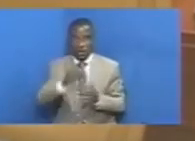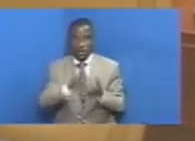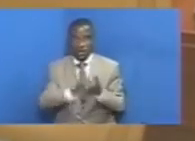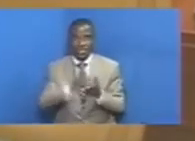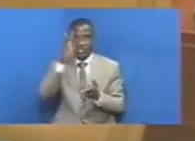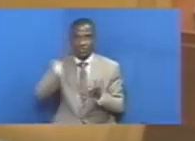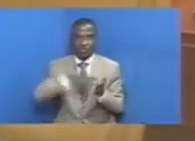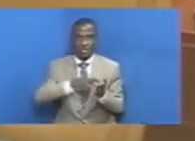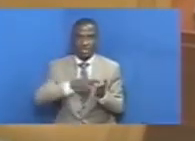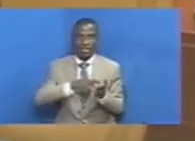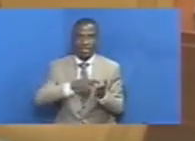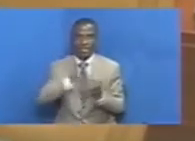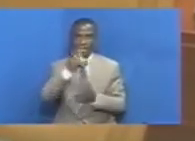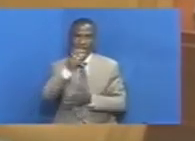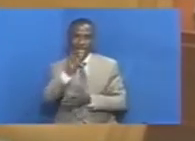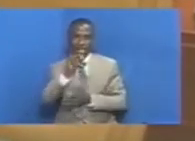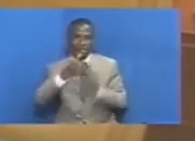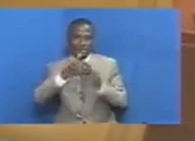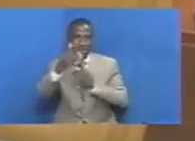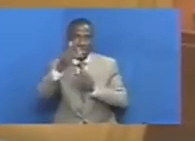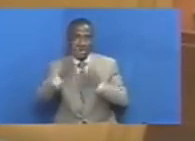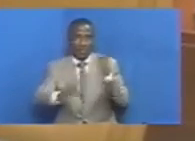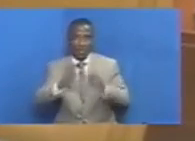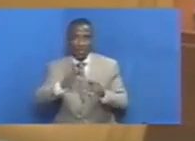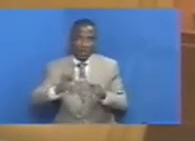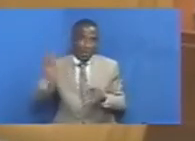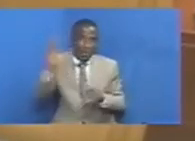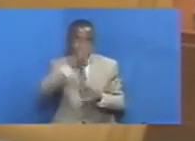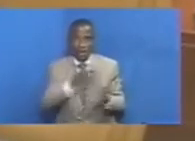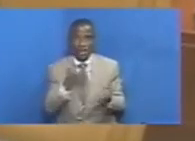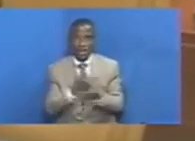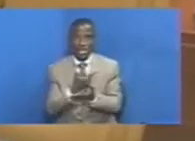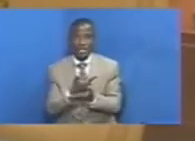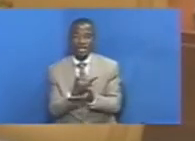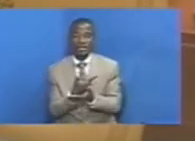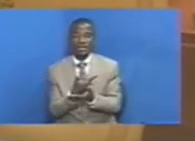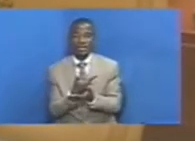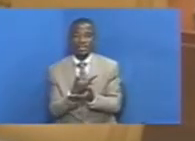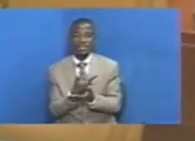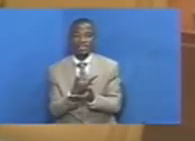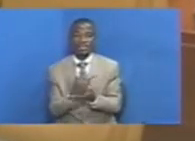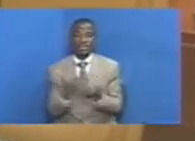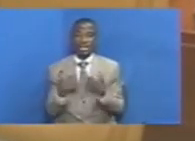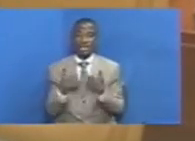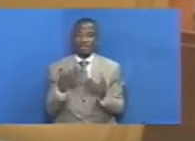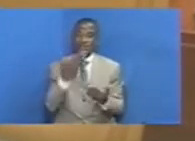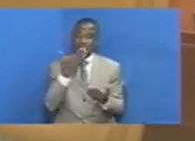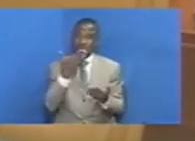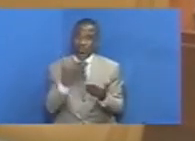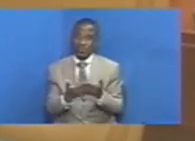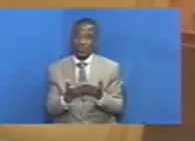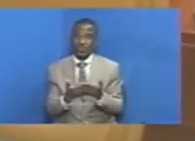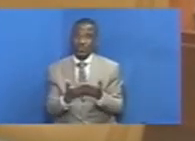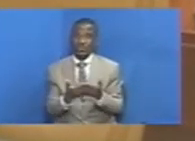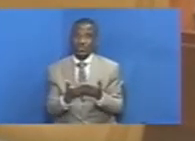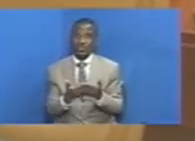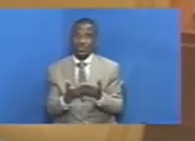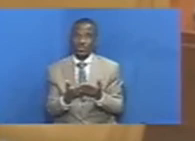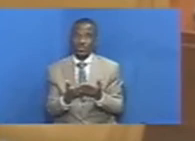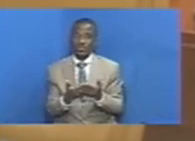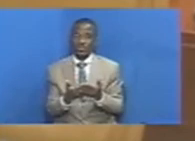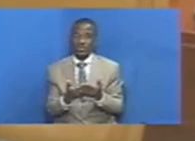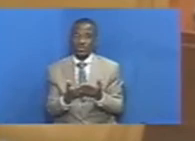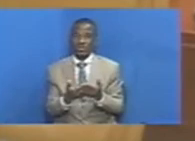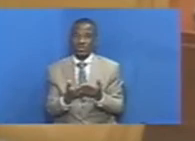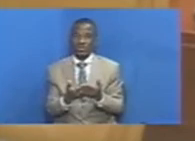year 2030, all people living in Ghana have access to SDG,